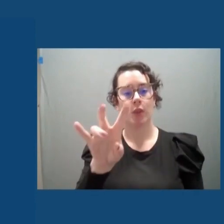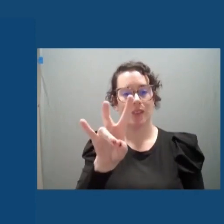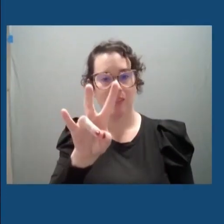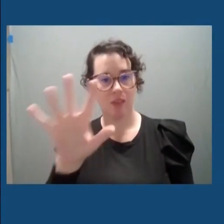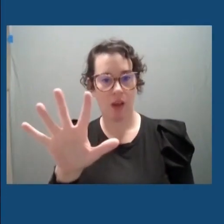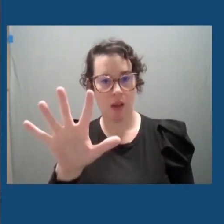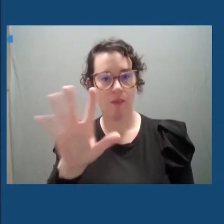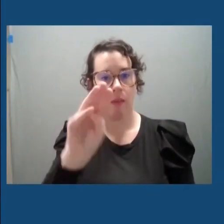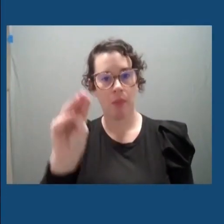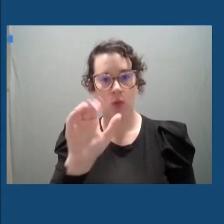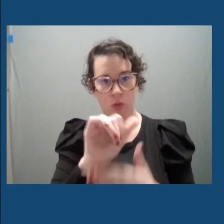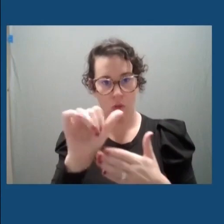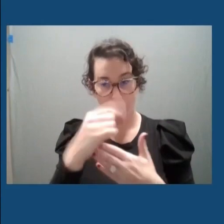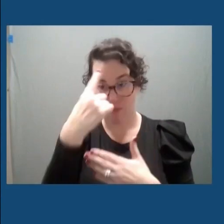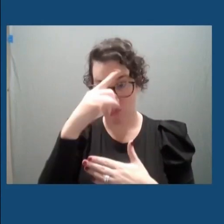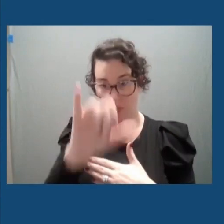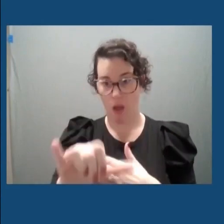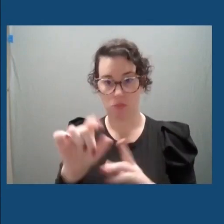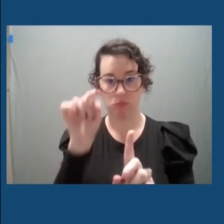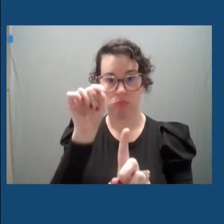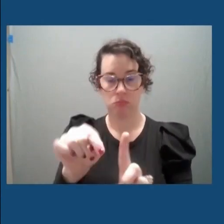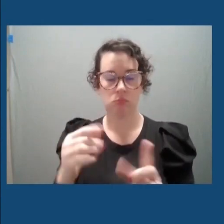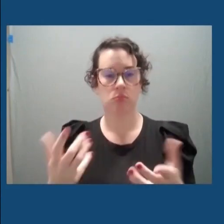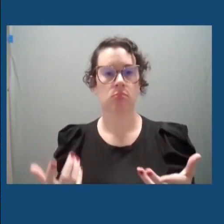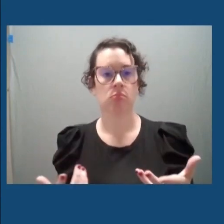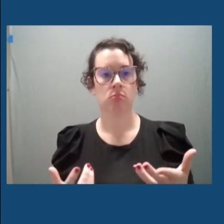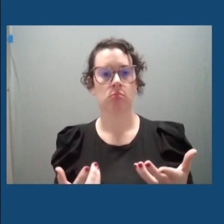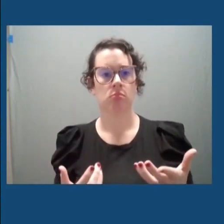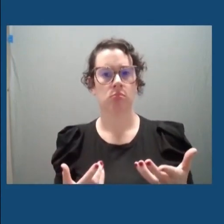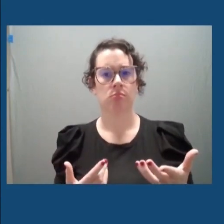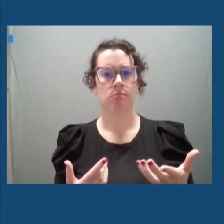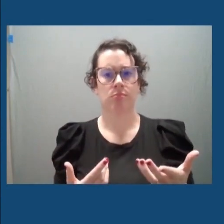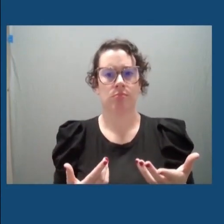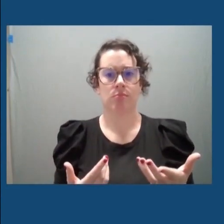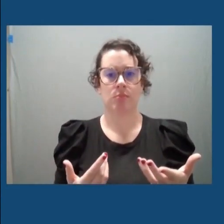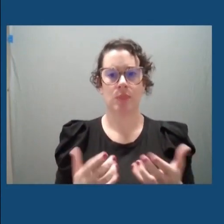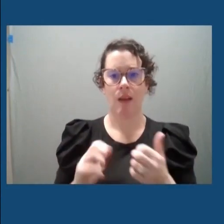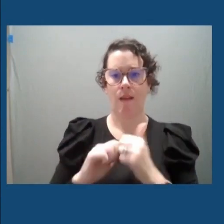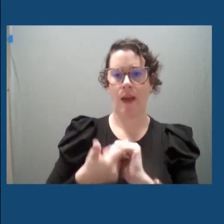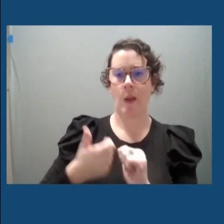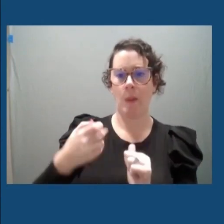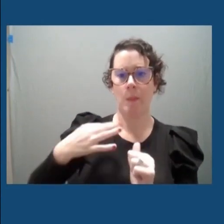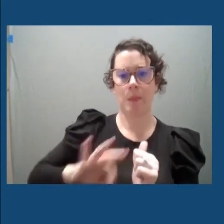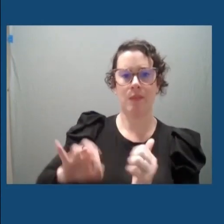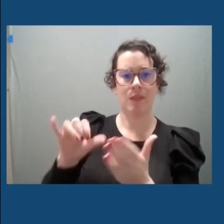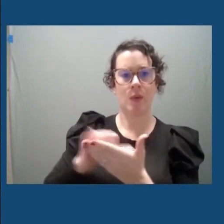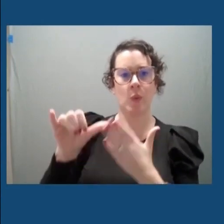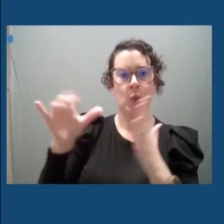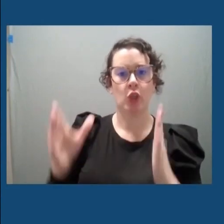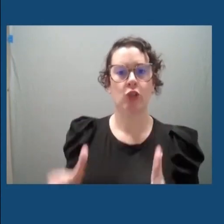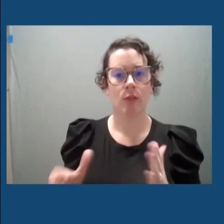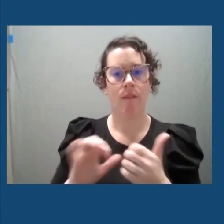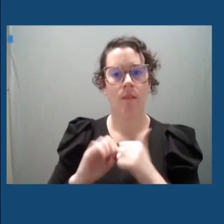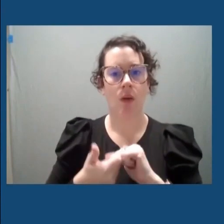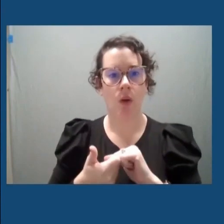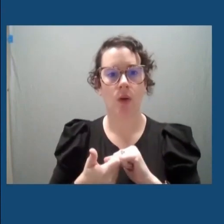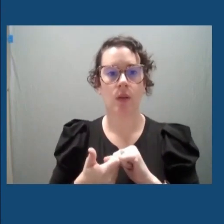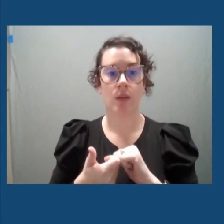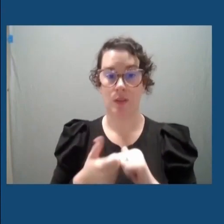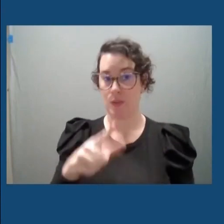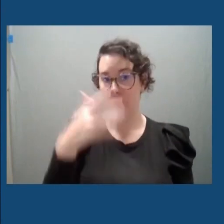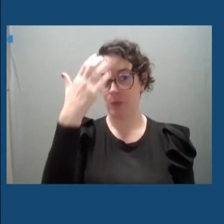consortium. So you say, what's in this for New Yorkers? Well, just like Silicon